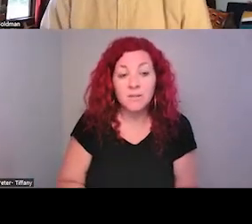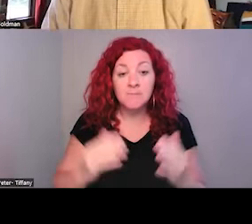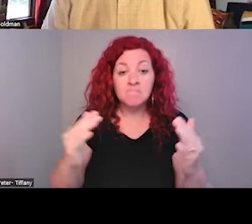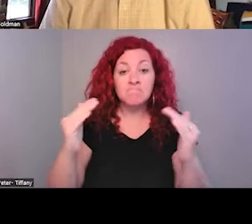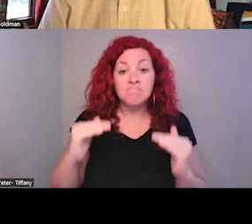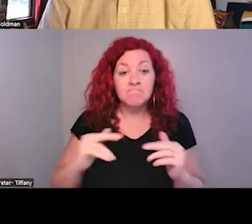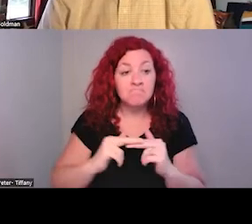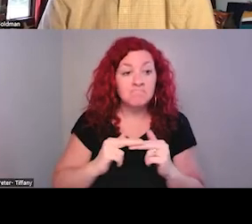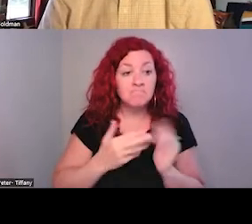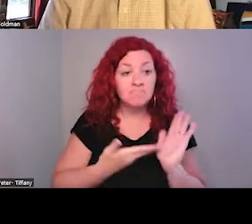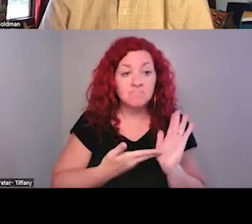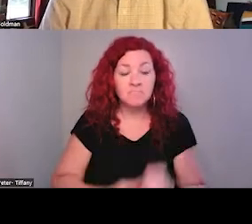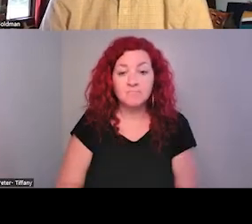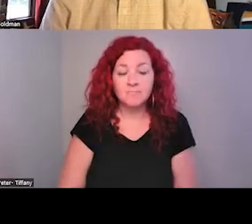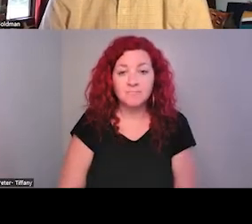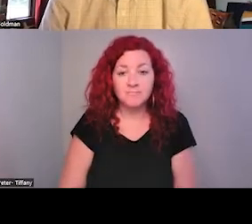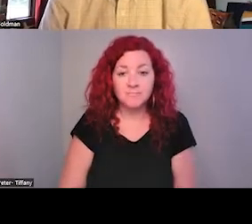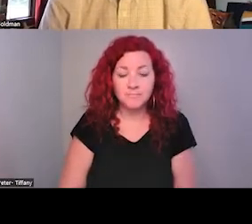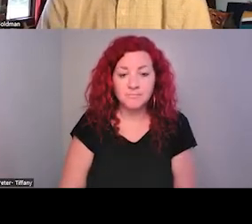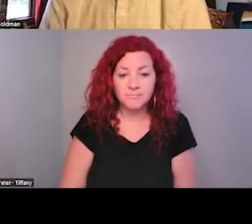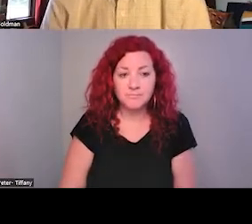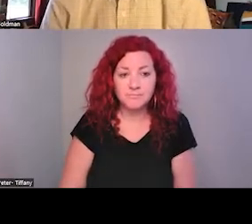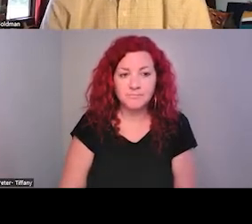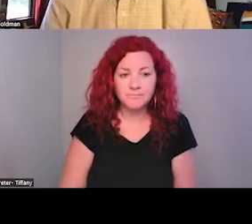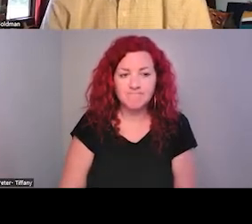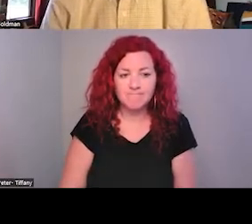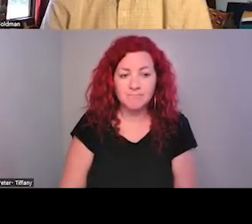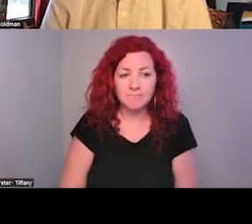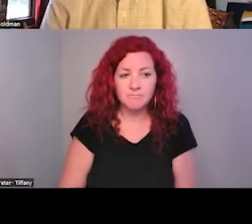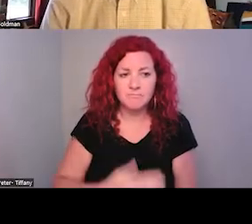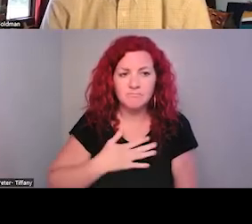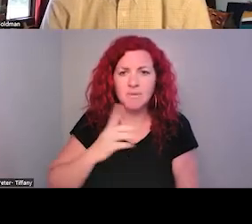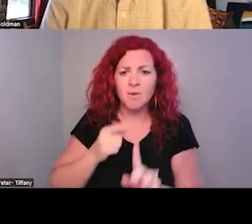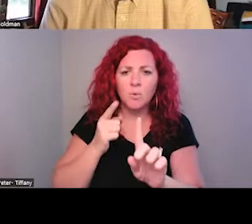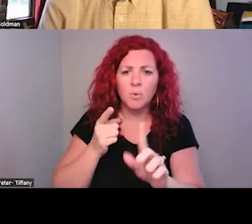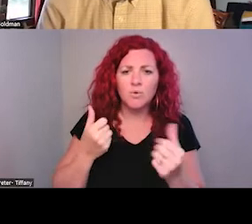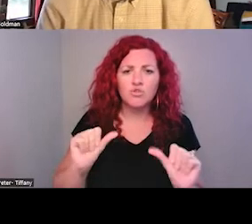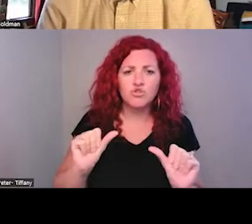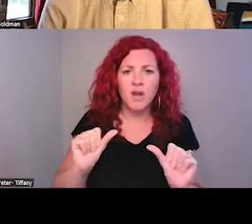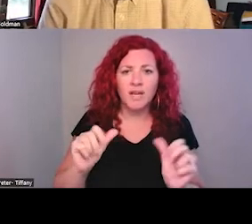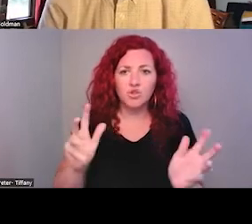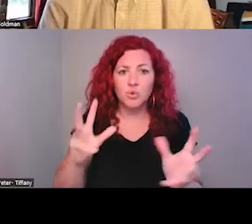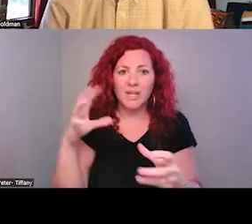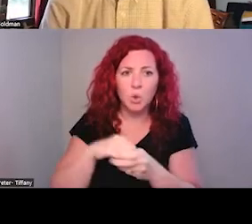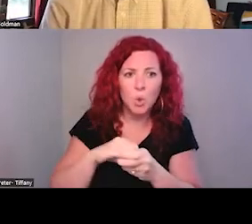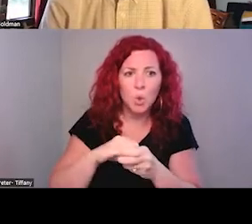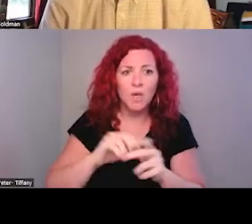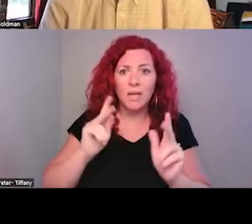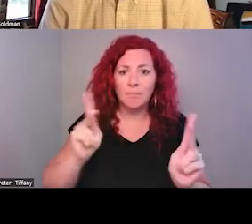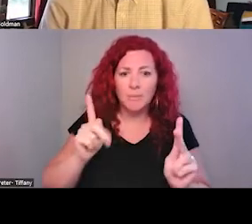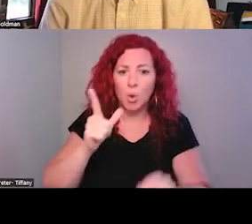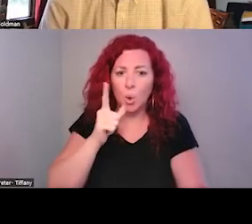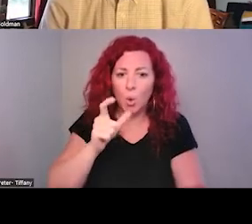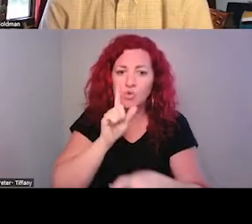slide here, and then what I want to try to do is invoke the voices of people who are actually receiving